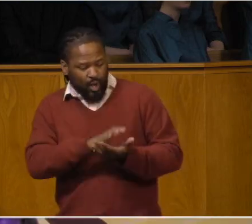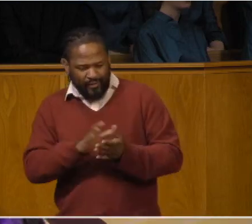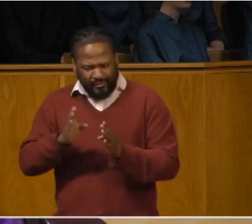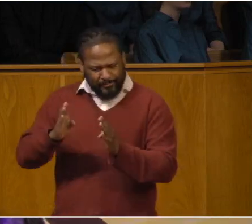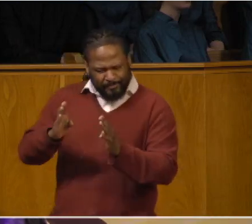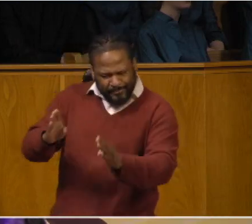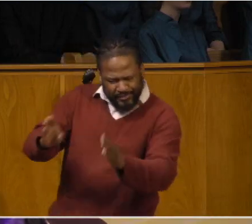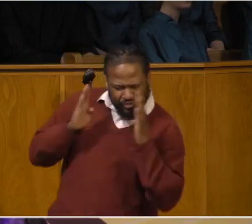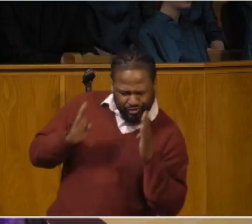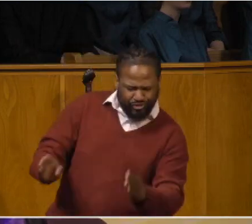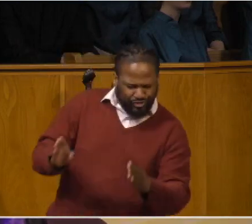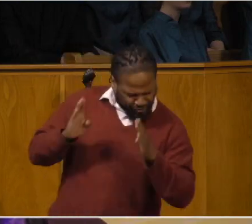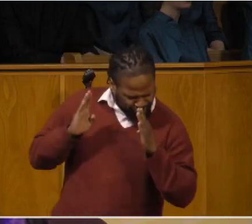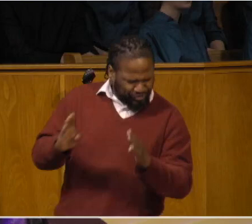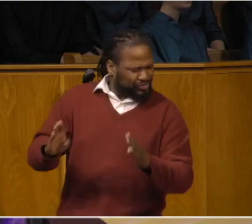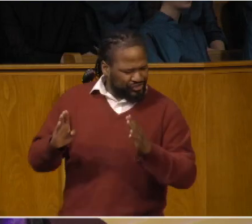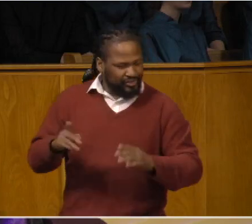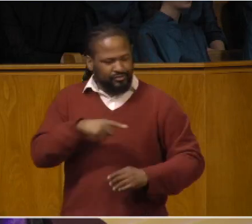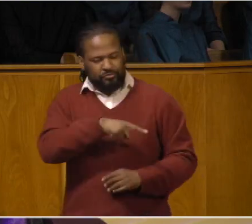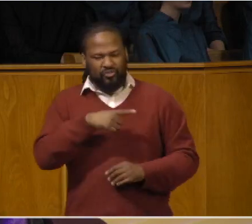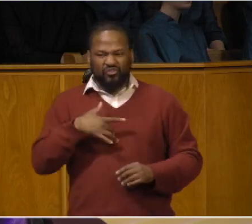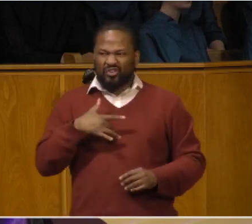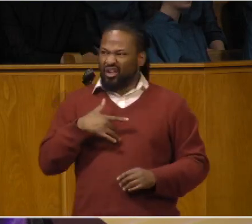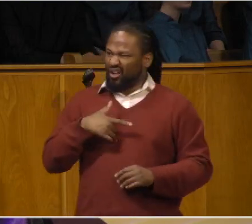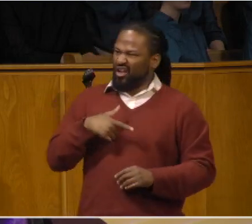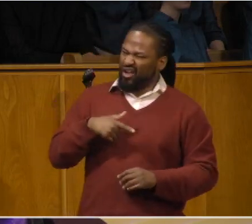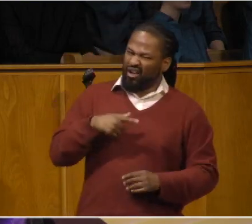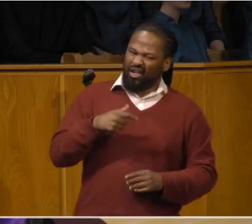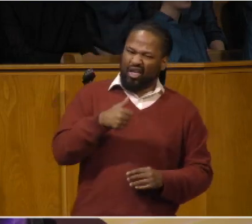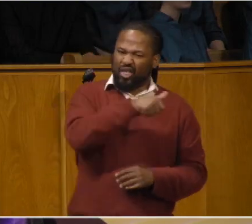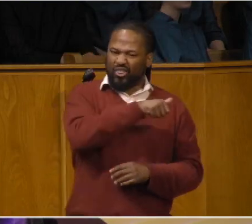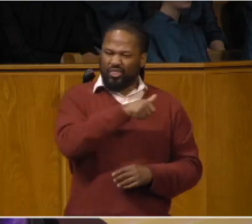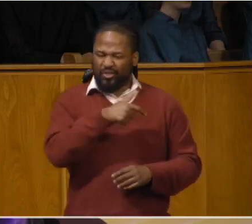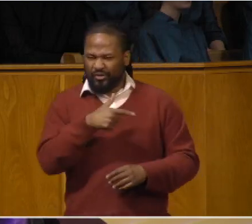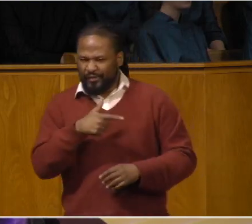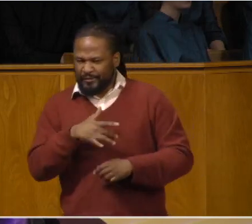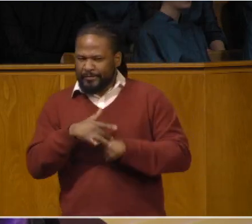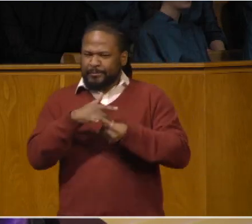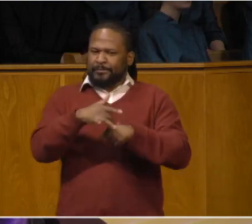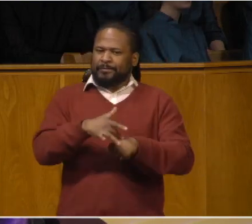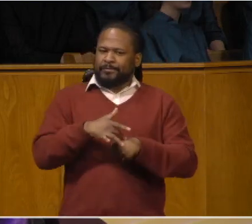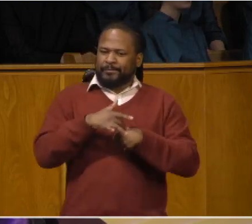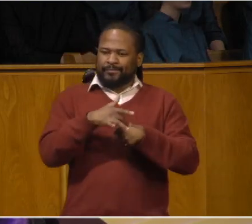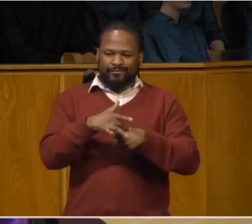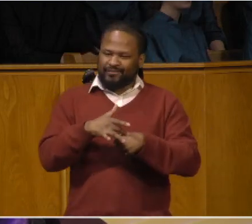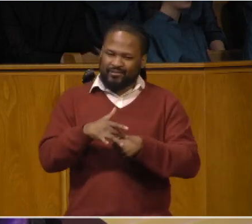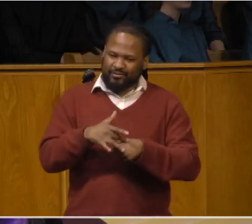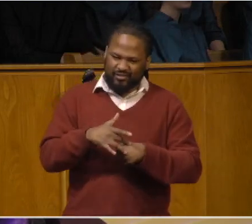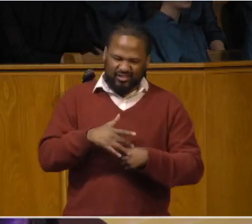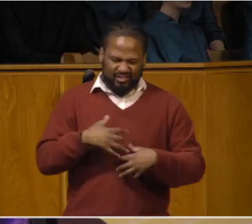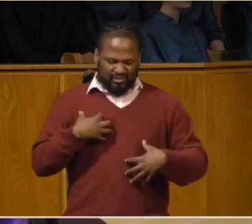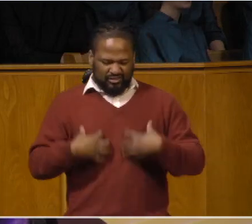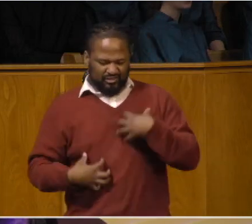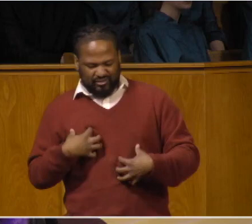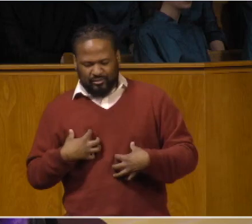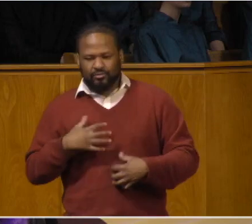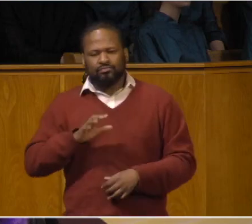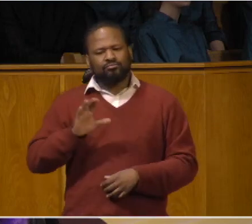be not dismayed concerning the other boy and the slave, for he will also be a nation.